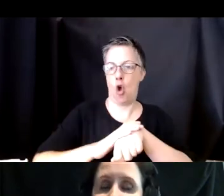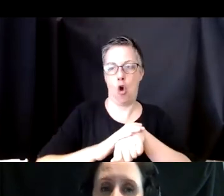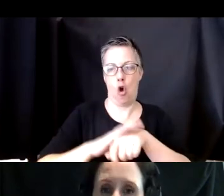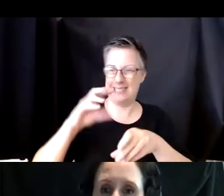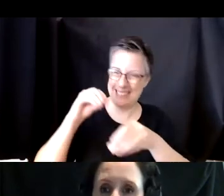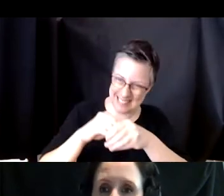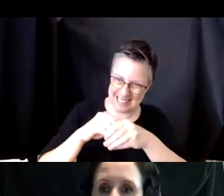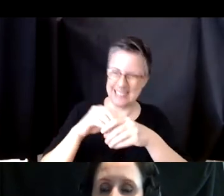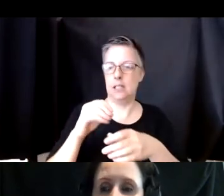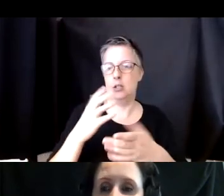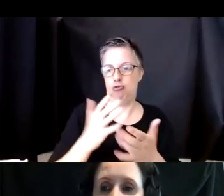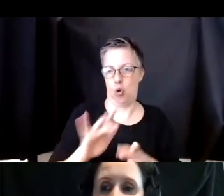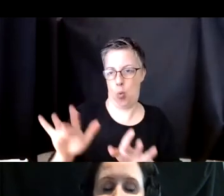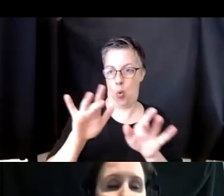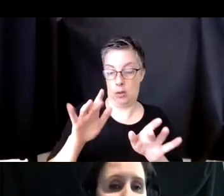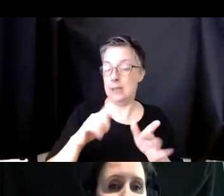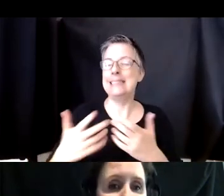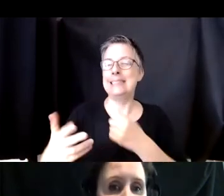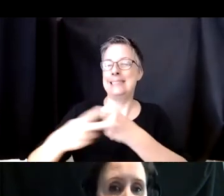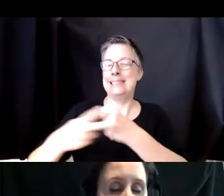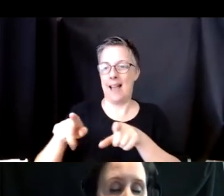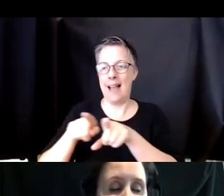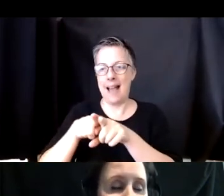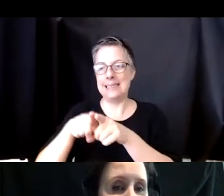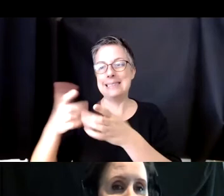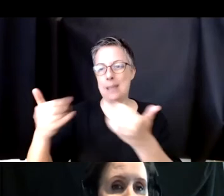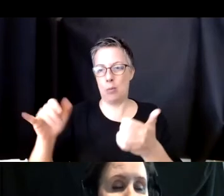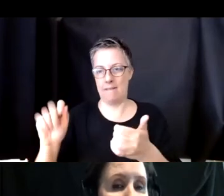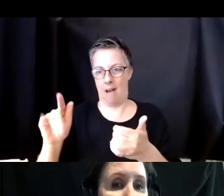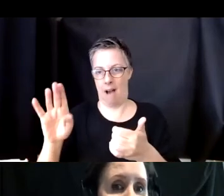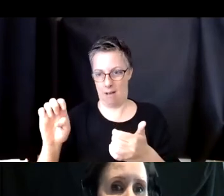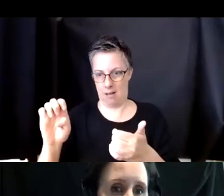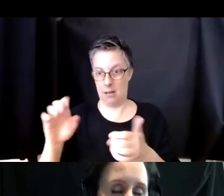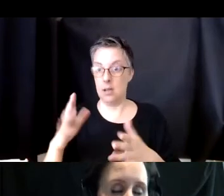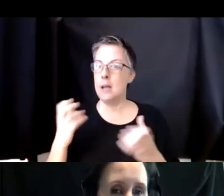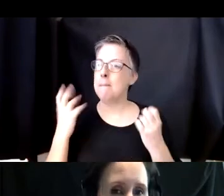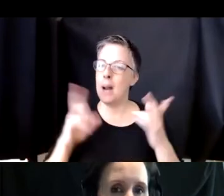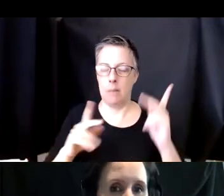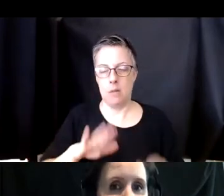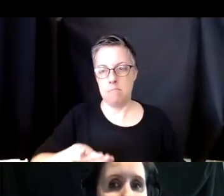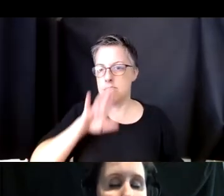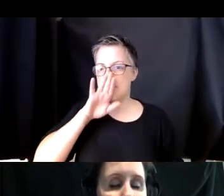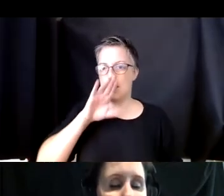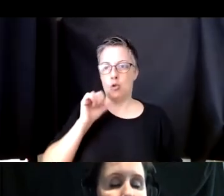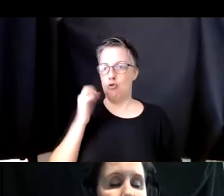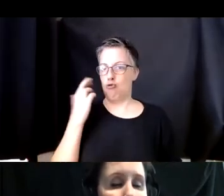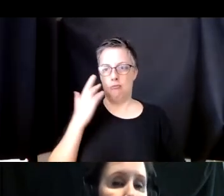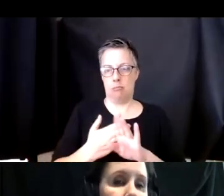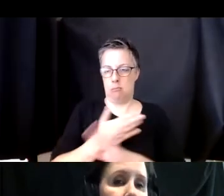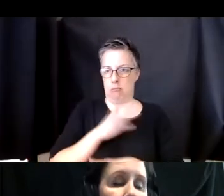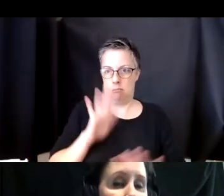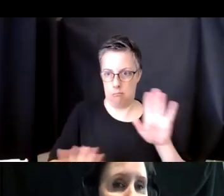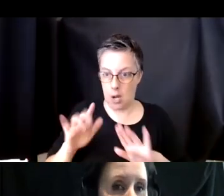separate file. So sometimes this is frustrating for many people who don't realize this ahead of time and believe they